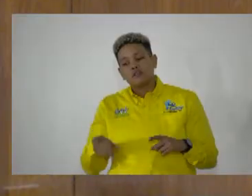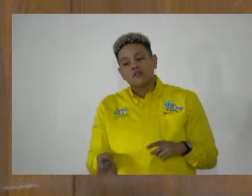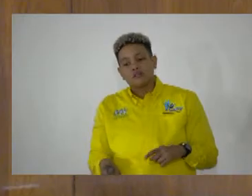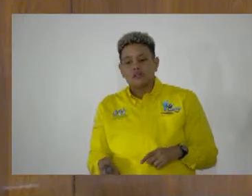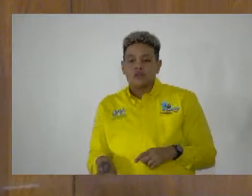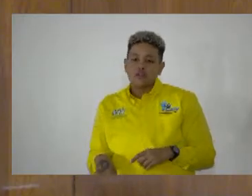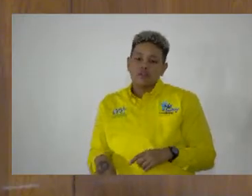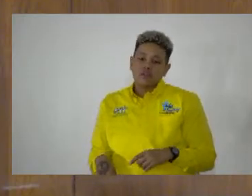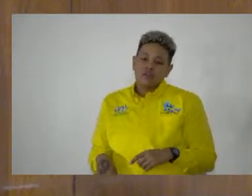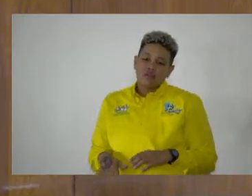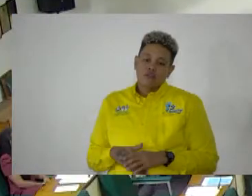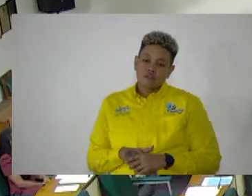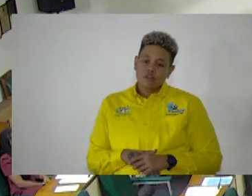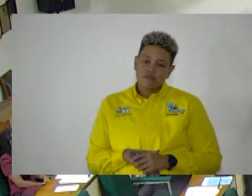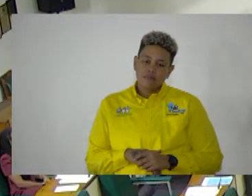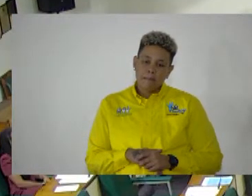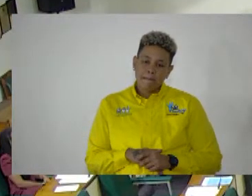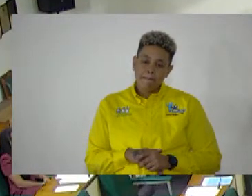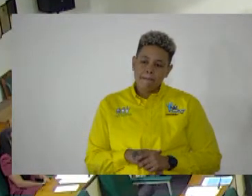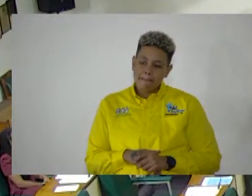you're coming? Okay, thank you.